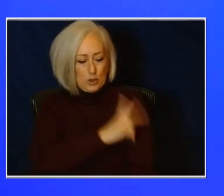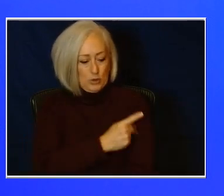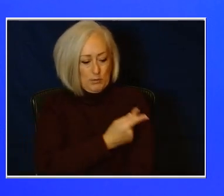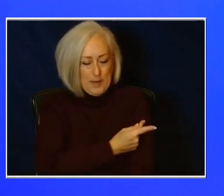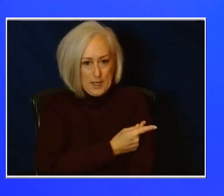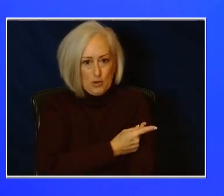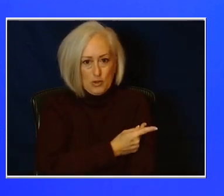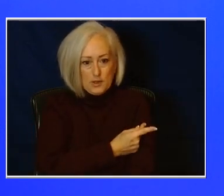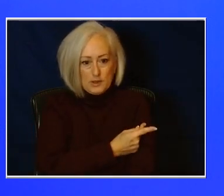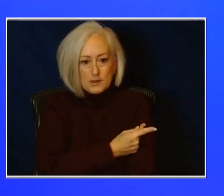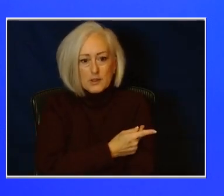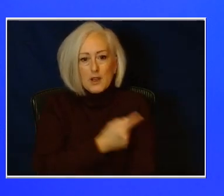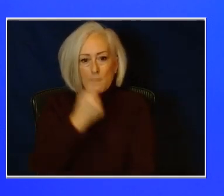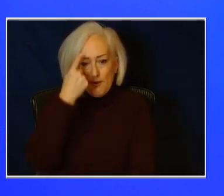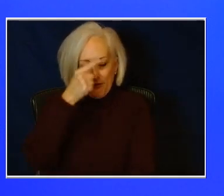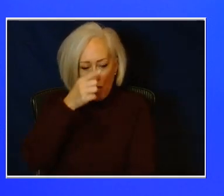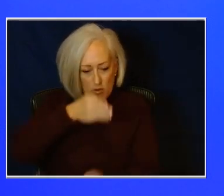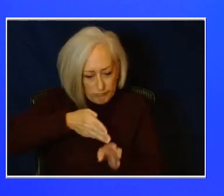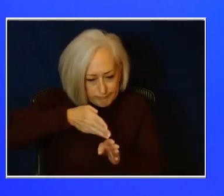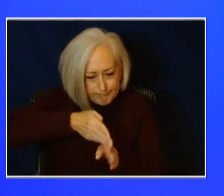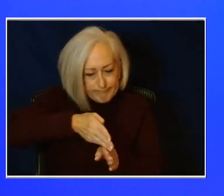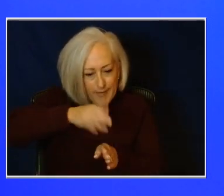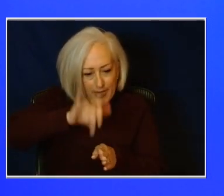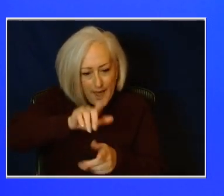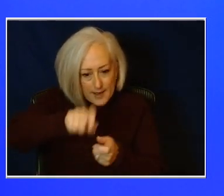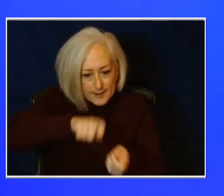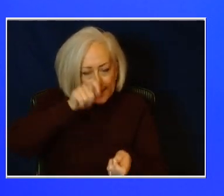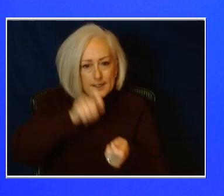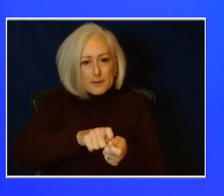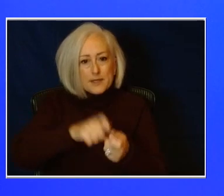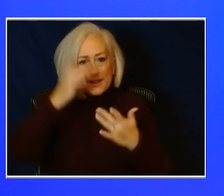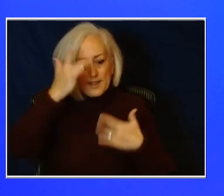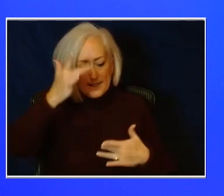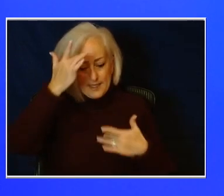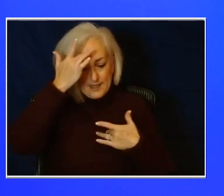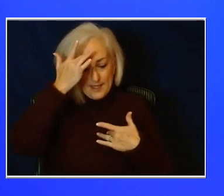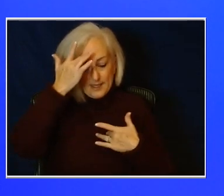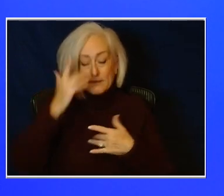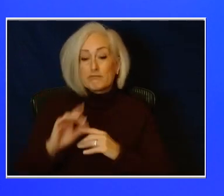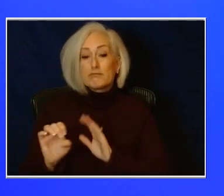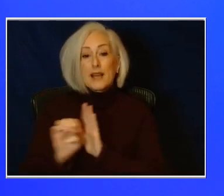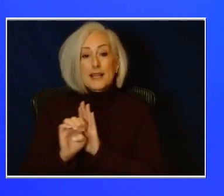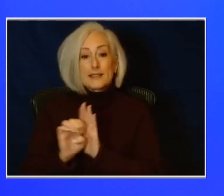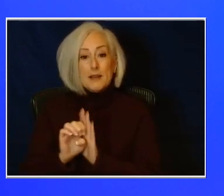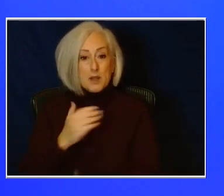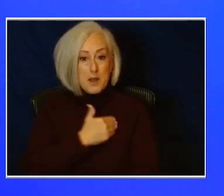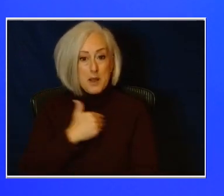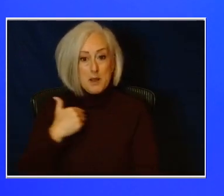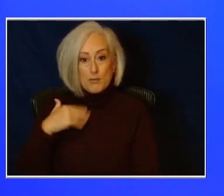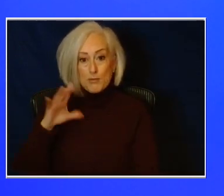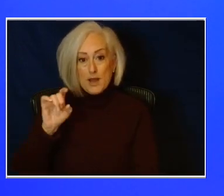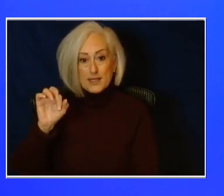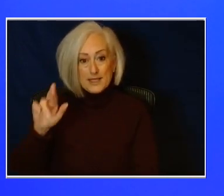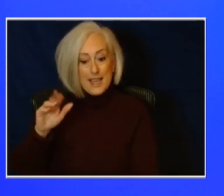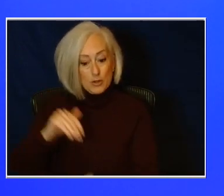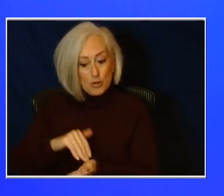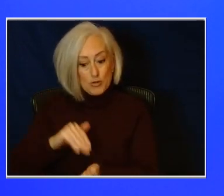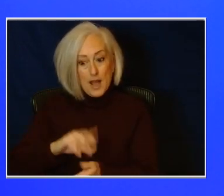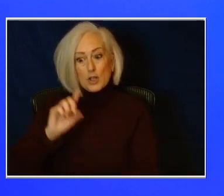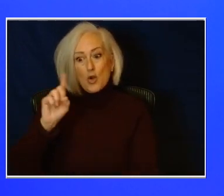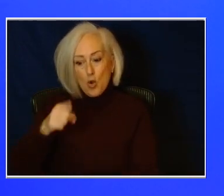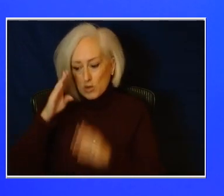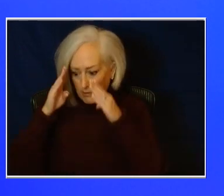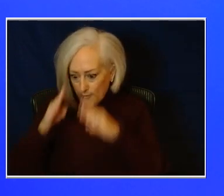specific disease focus. Our breast cancer docs, they pretty much only treat breast cancer. They don't have to worry